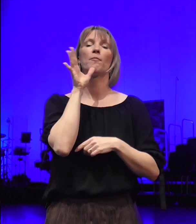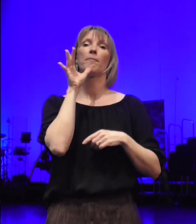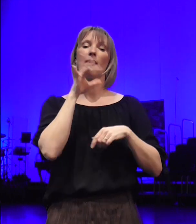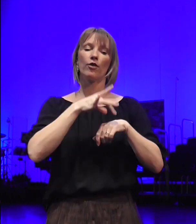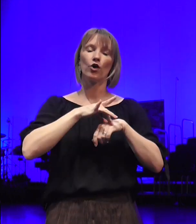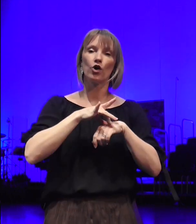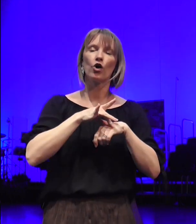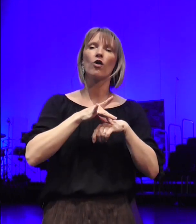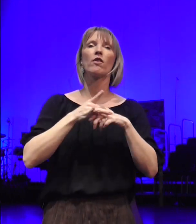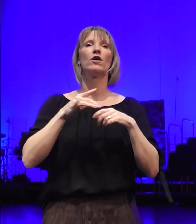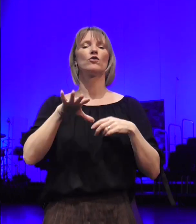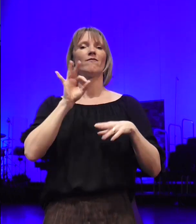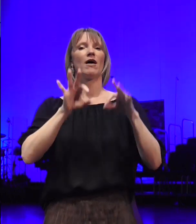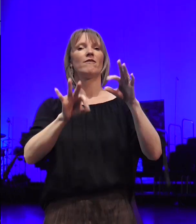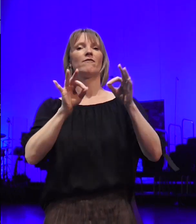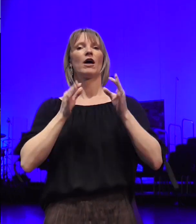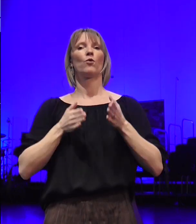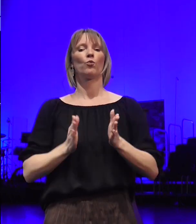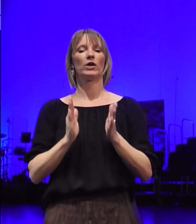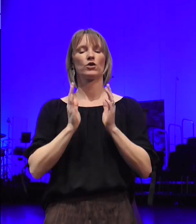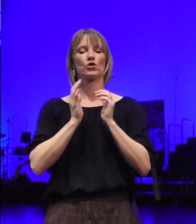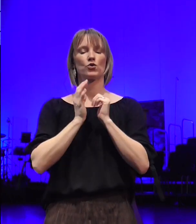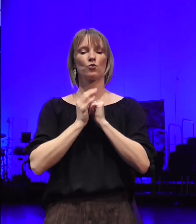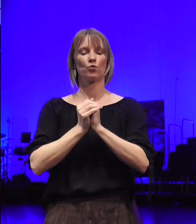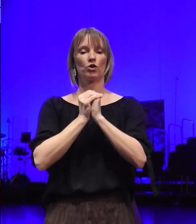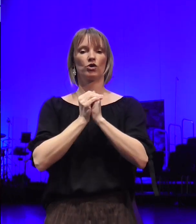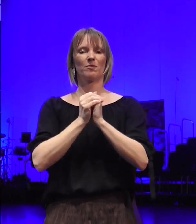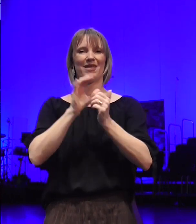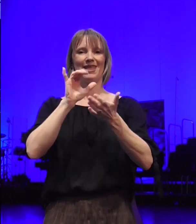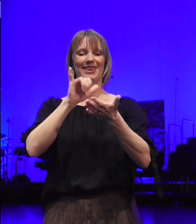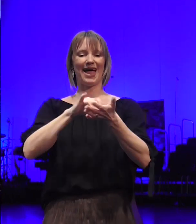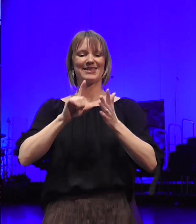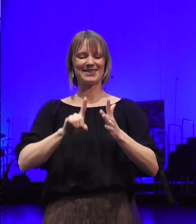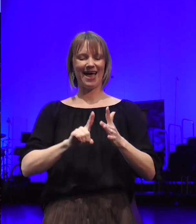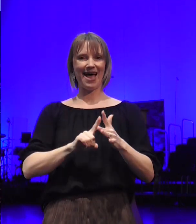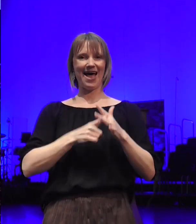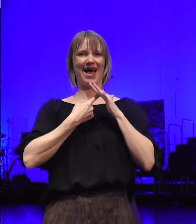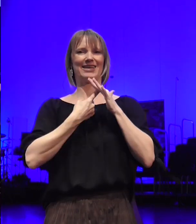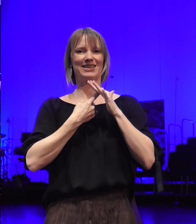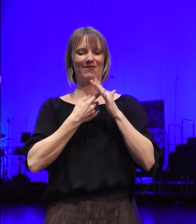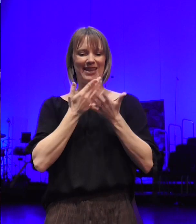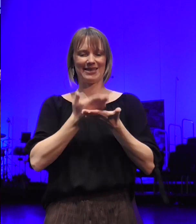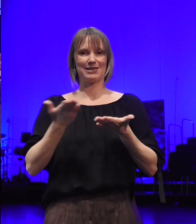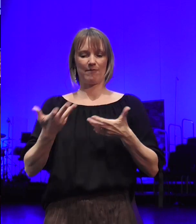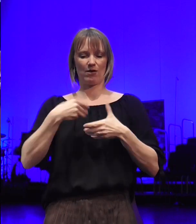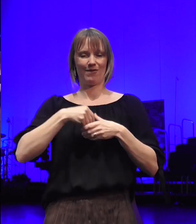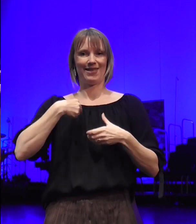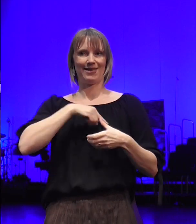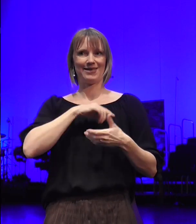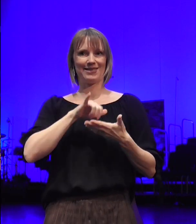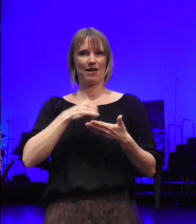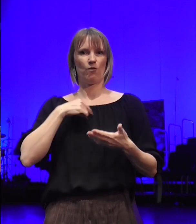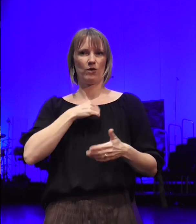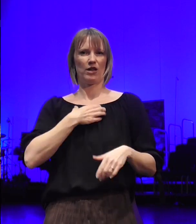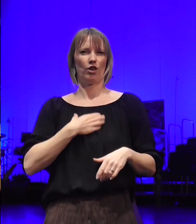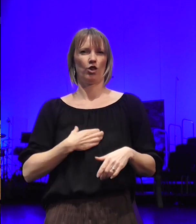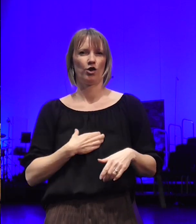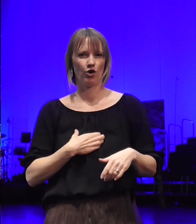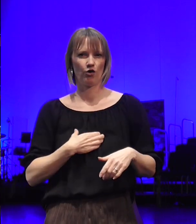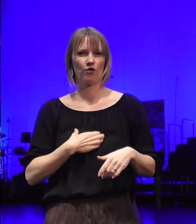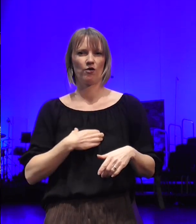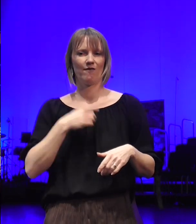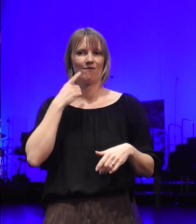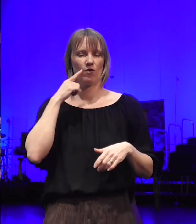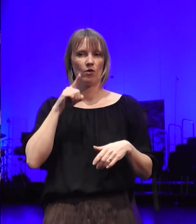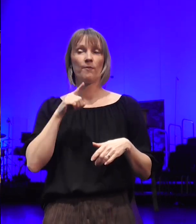find ways to worship is activating something in us that we yearn for. Now, if we look